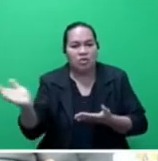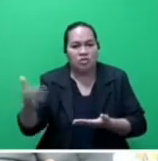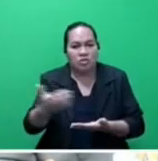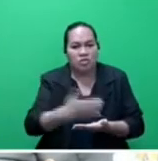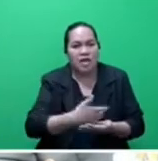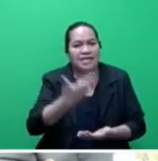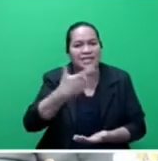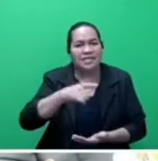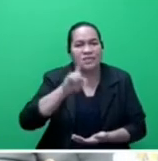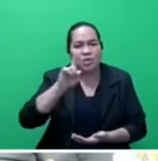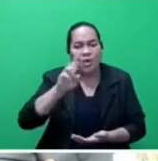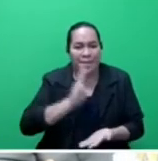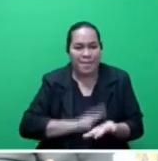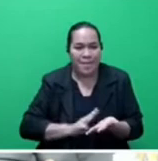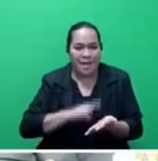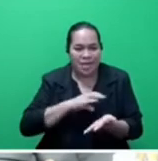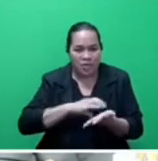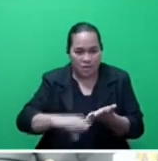$71 million,